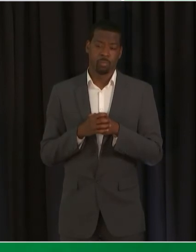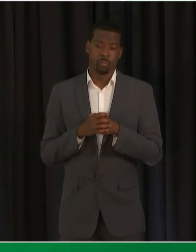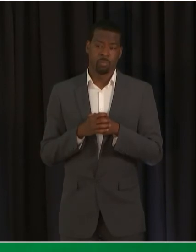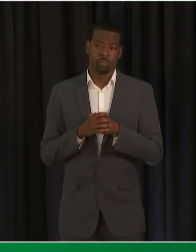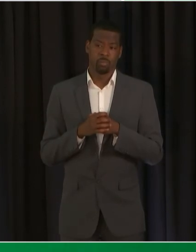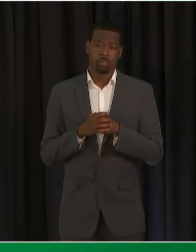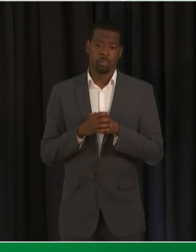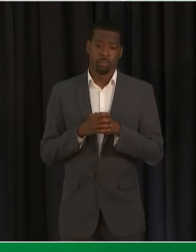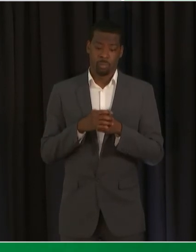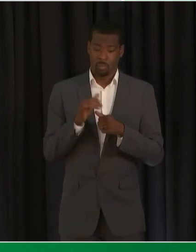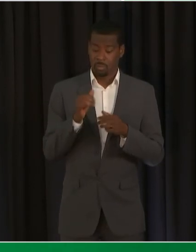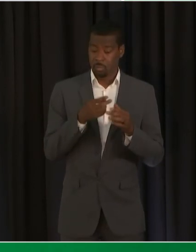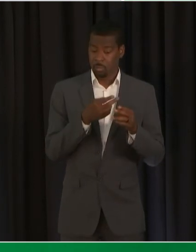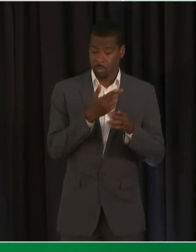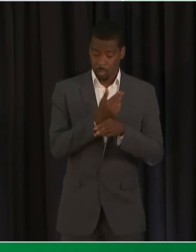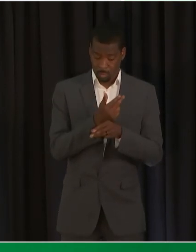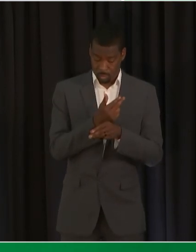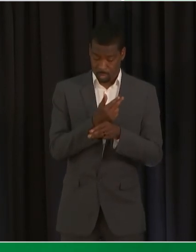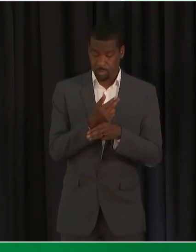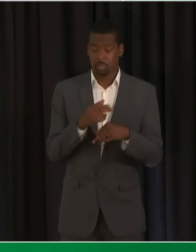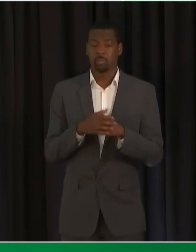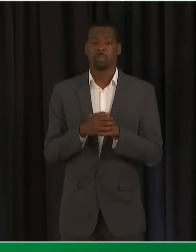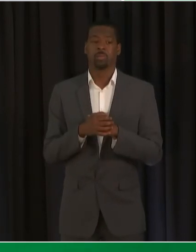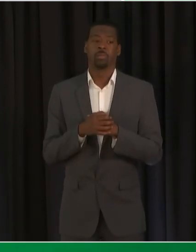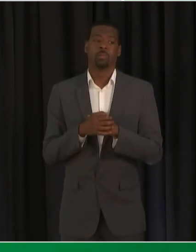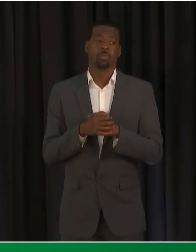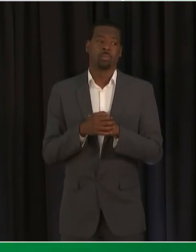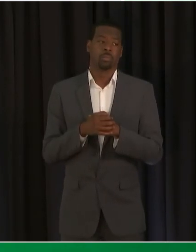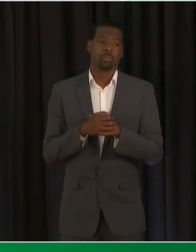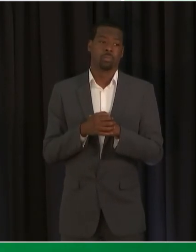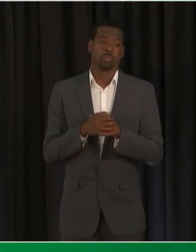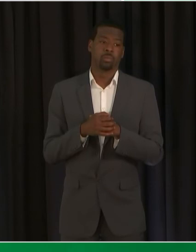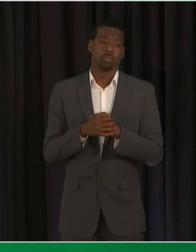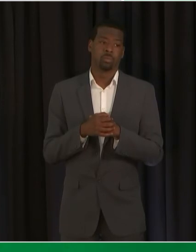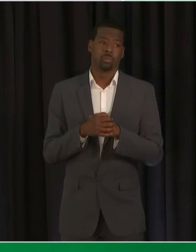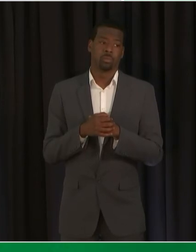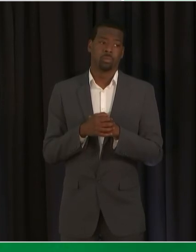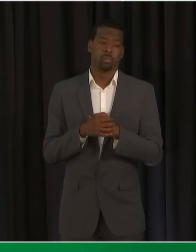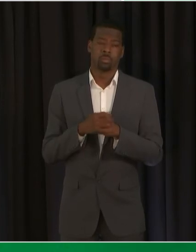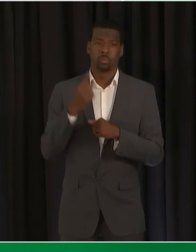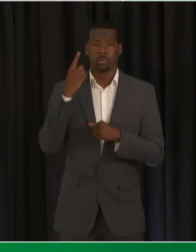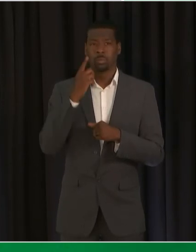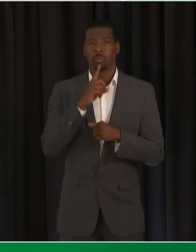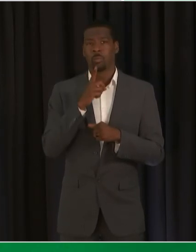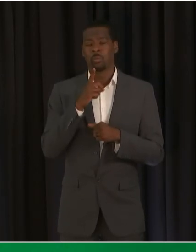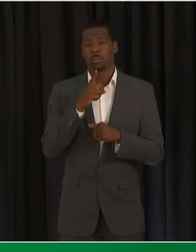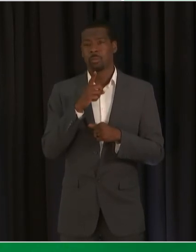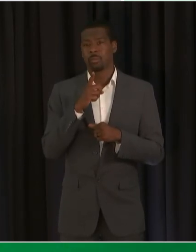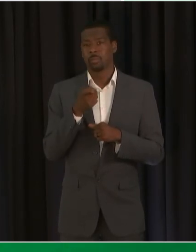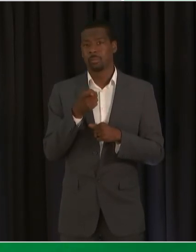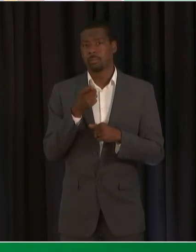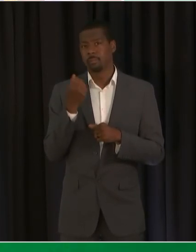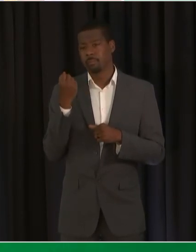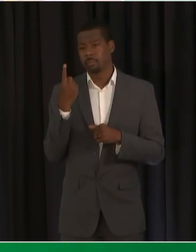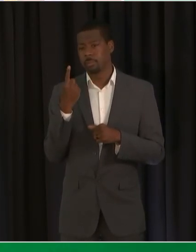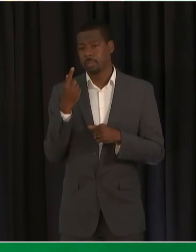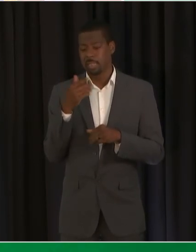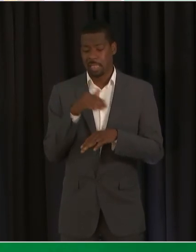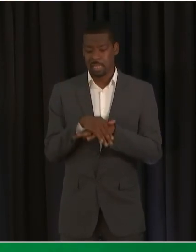You mean like the hotel? Yeah. Mm-hmm. Okay. Yeah. So I guess what we're really trying to figure out is for